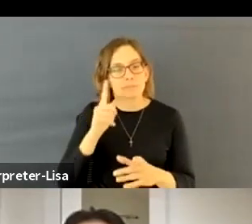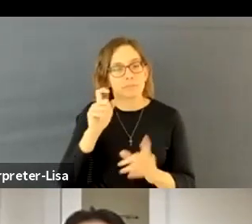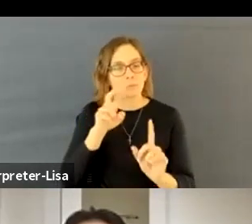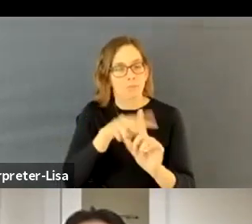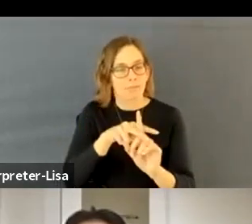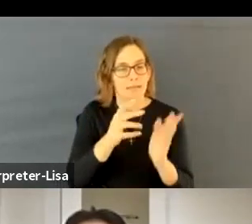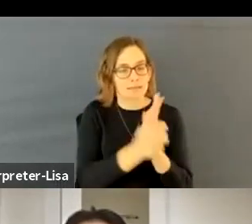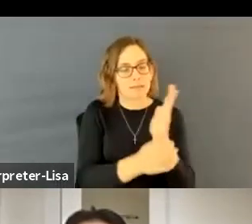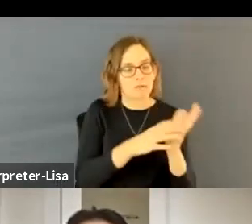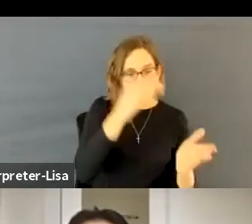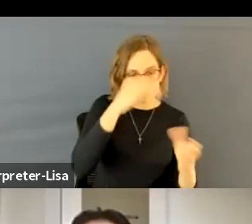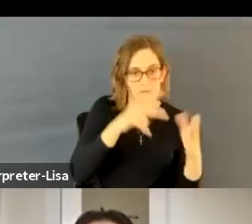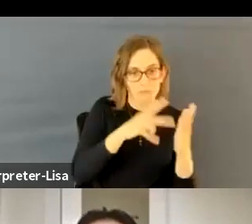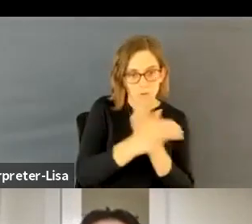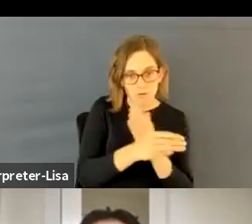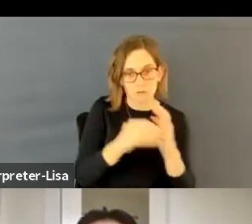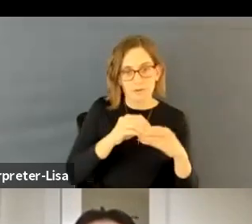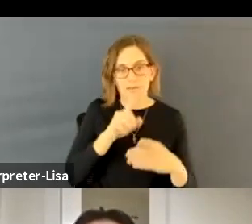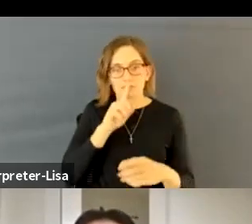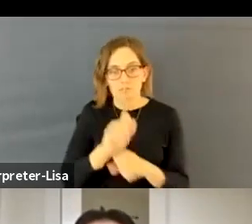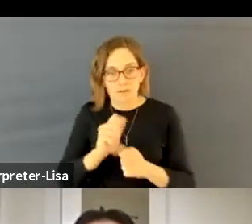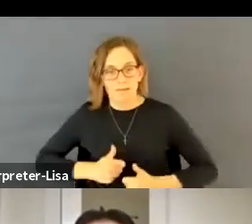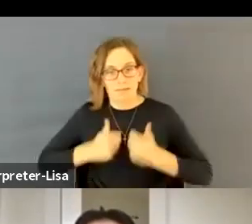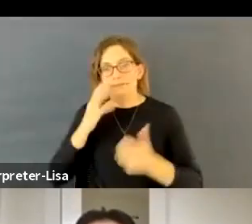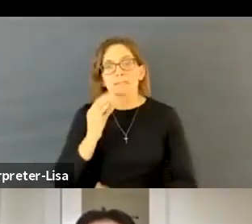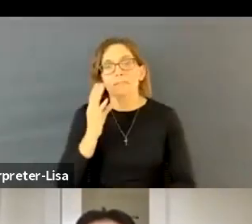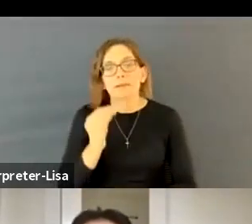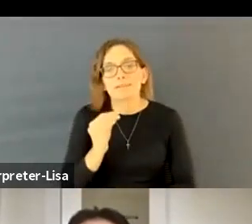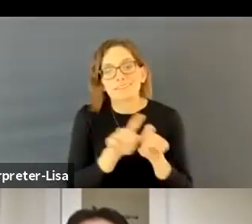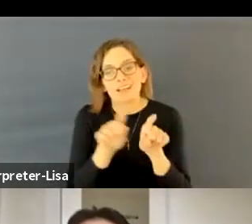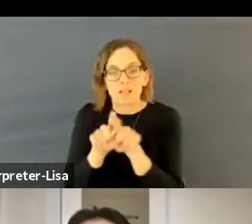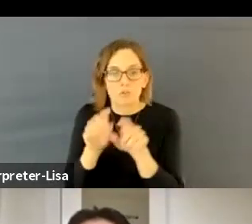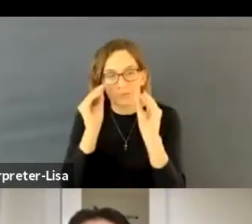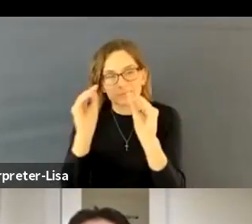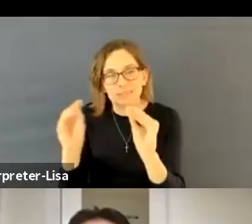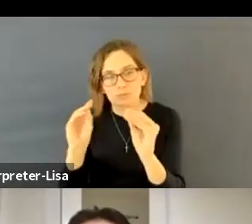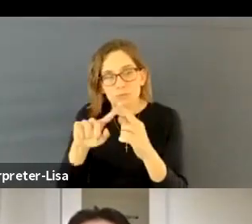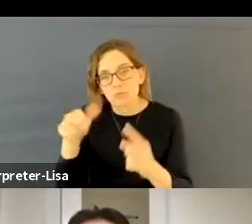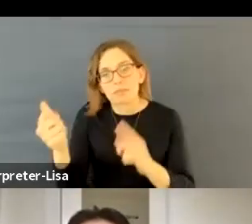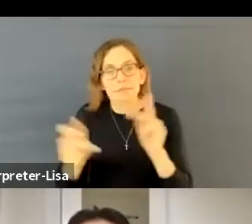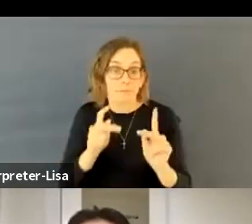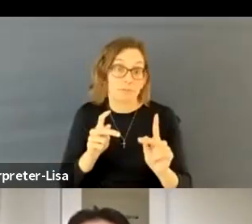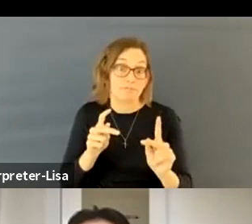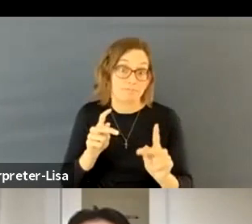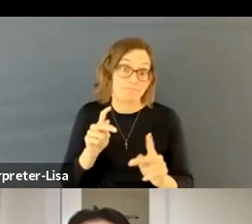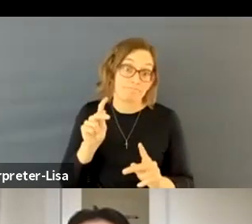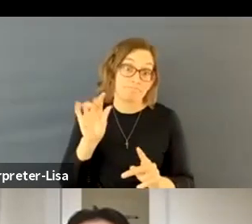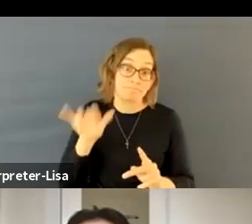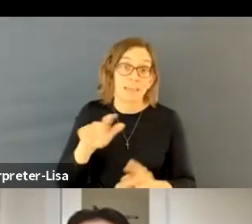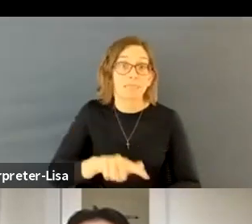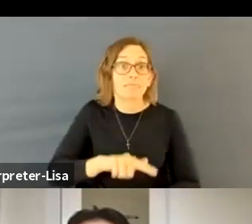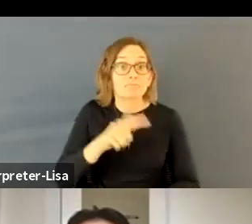was learning in my program into real life experiences while also getting to teach those to others. So yes, I'll pass